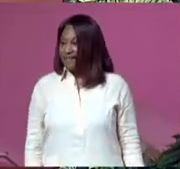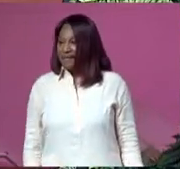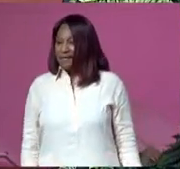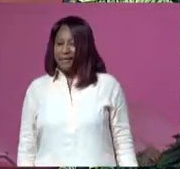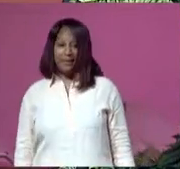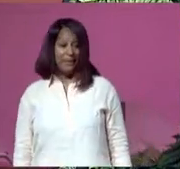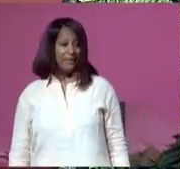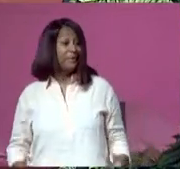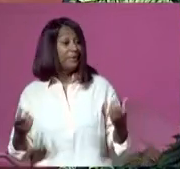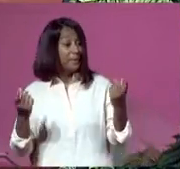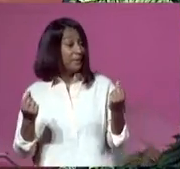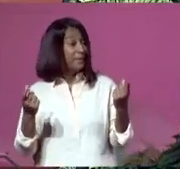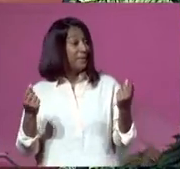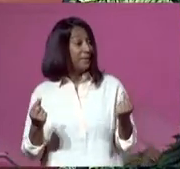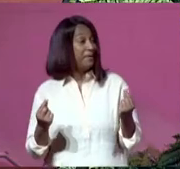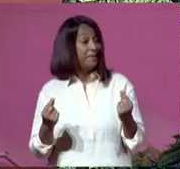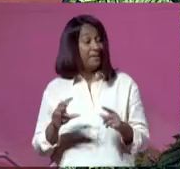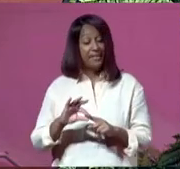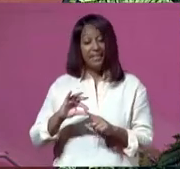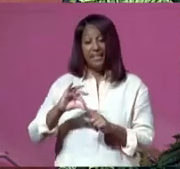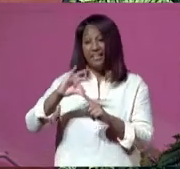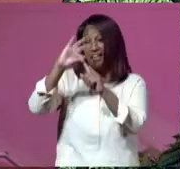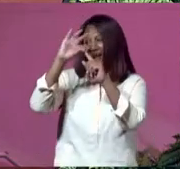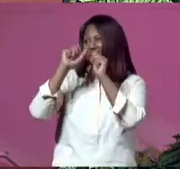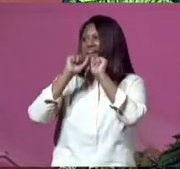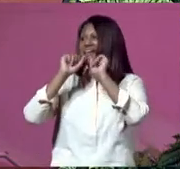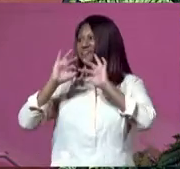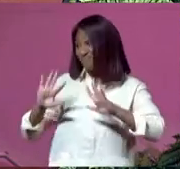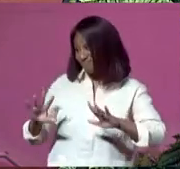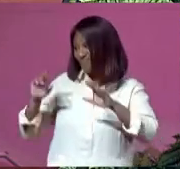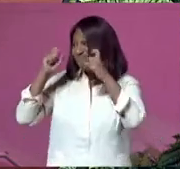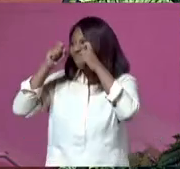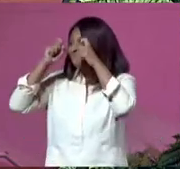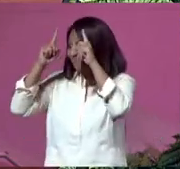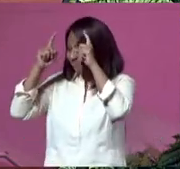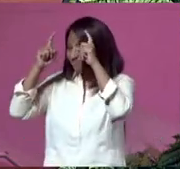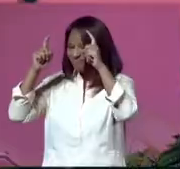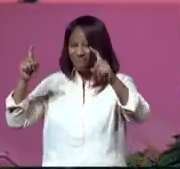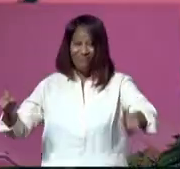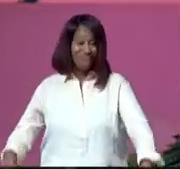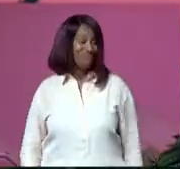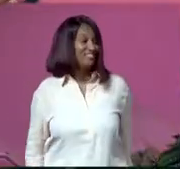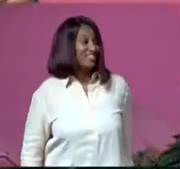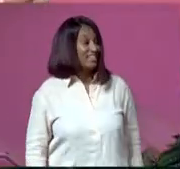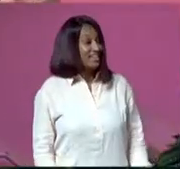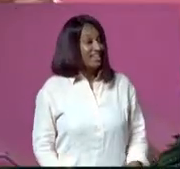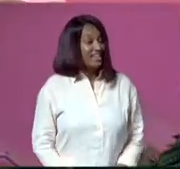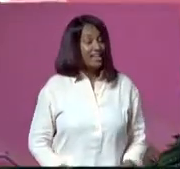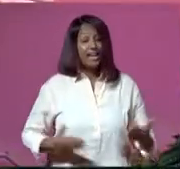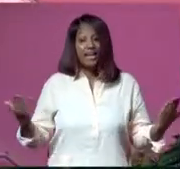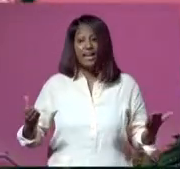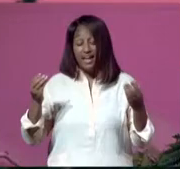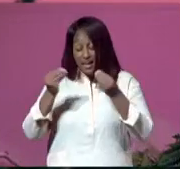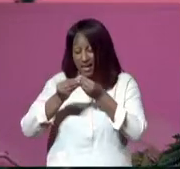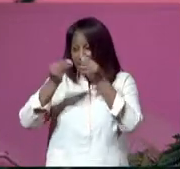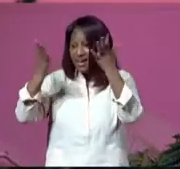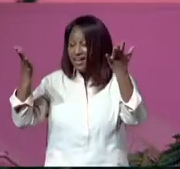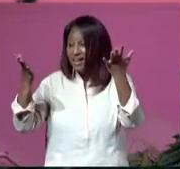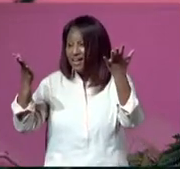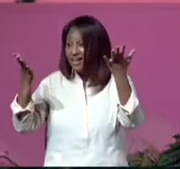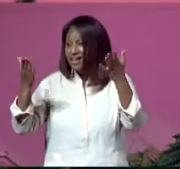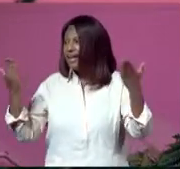specializes in surprises. And I came to tell somebody today, in here or at